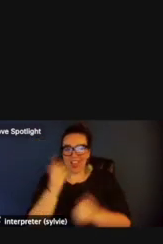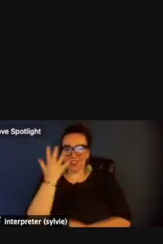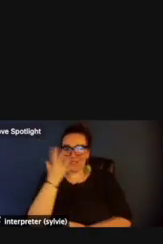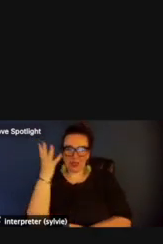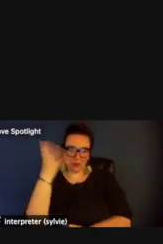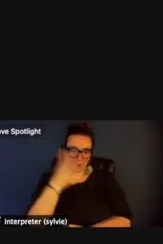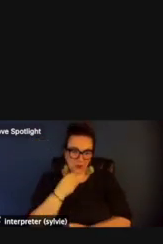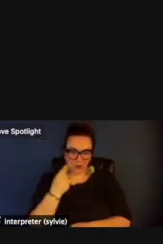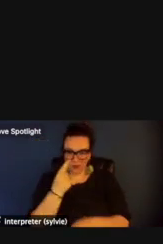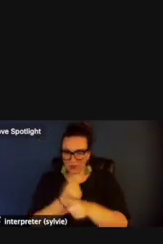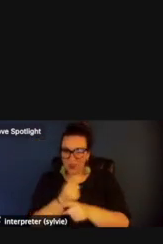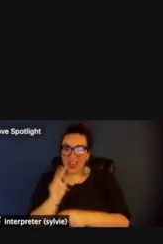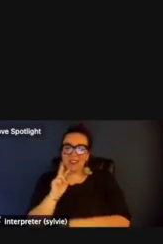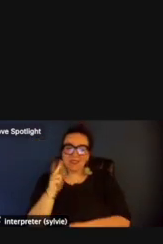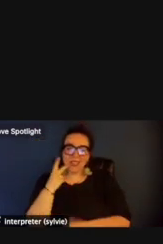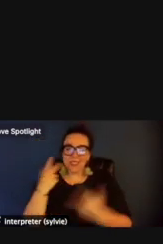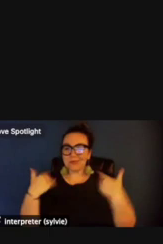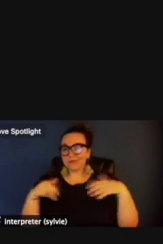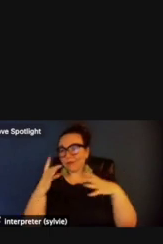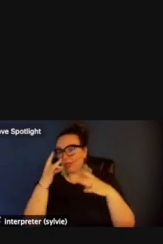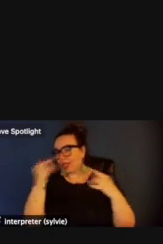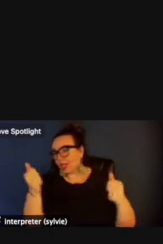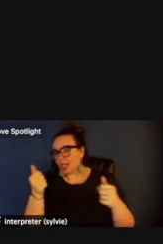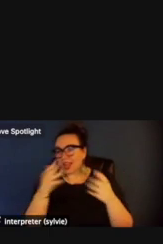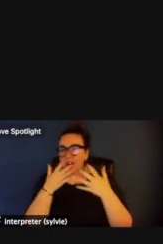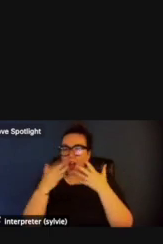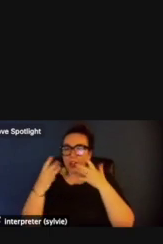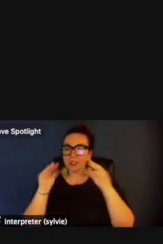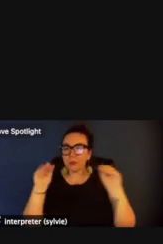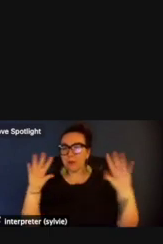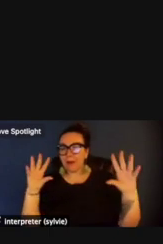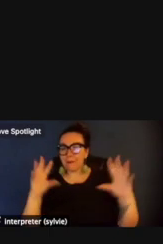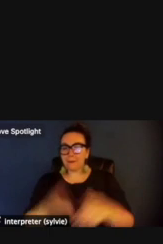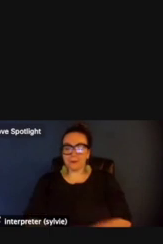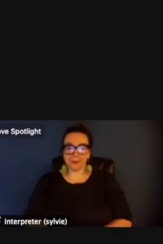the vegetables all look fabulous? I eat a lot of fresh